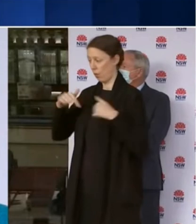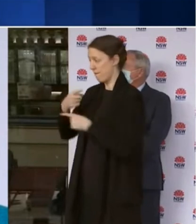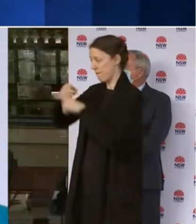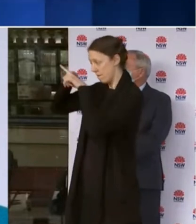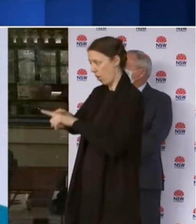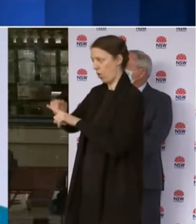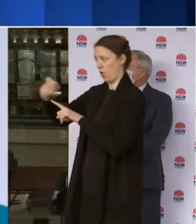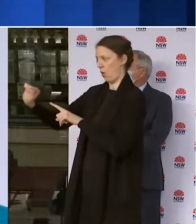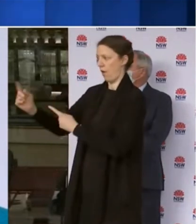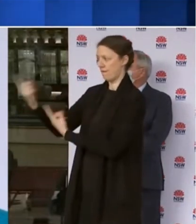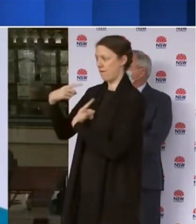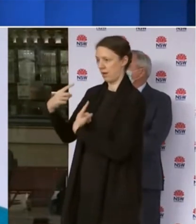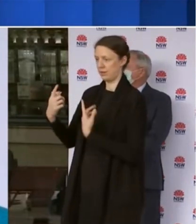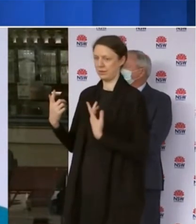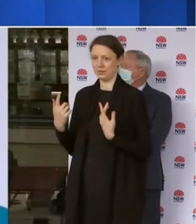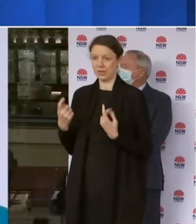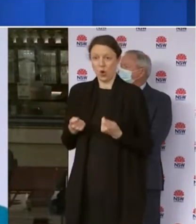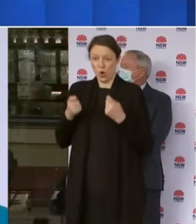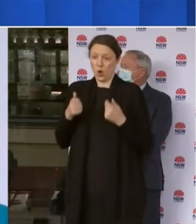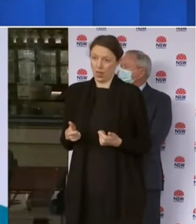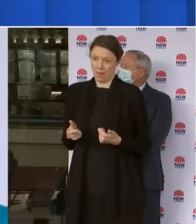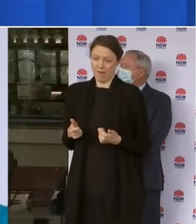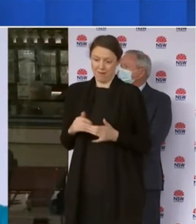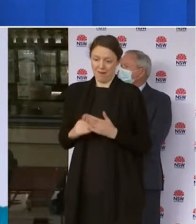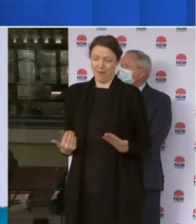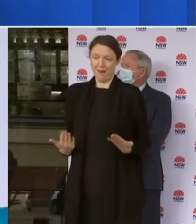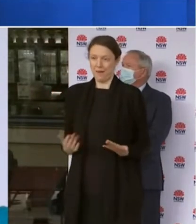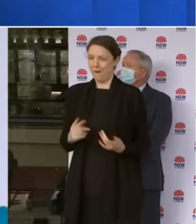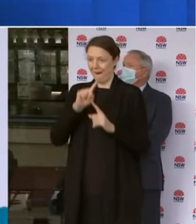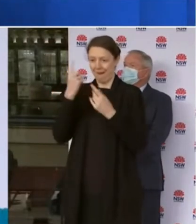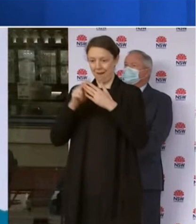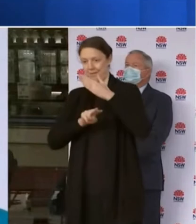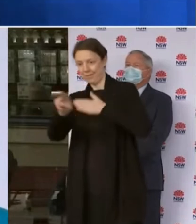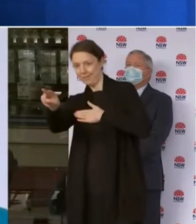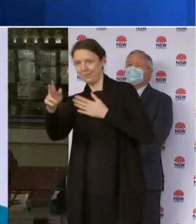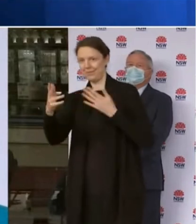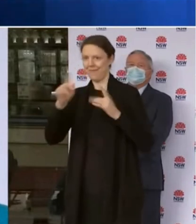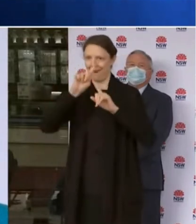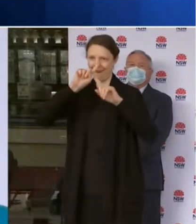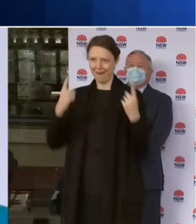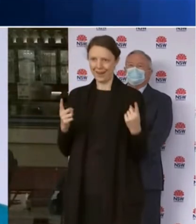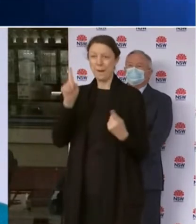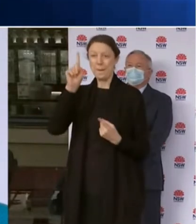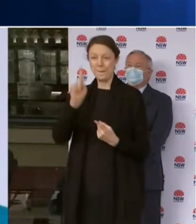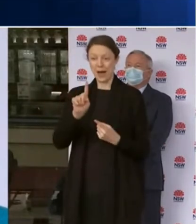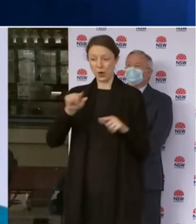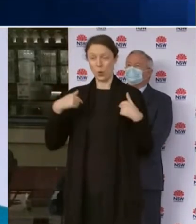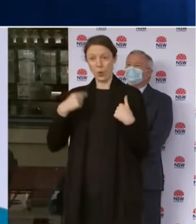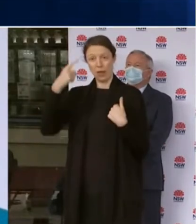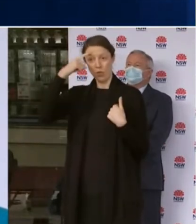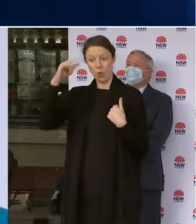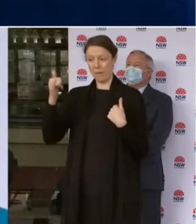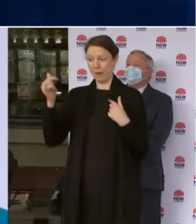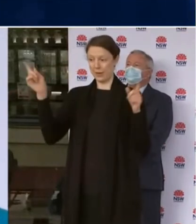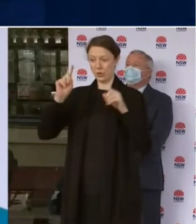it's early days and I don't want to regret what I'm about to say, but we had anticipated potentially a surge